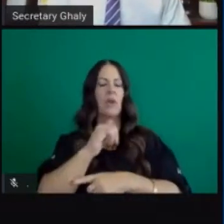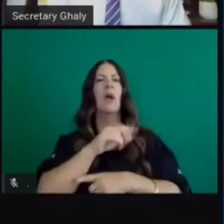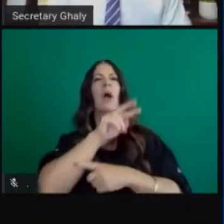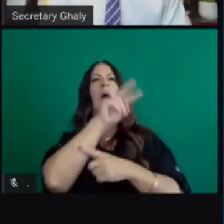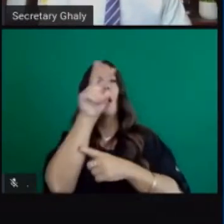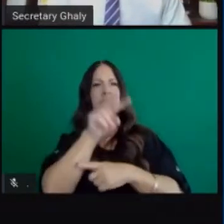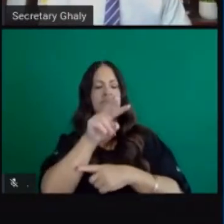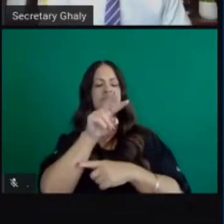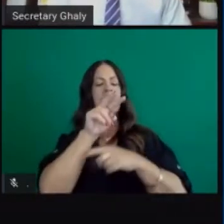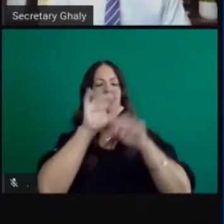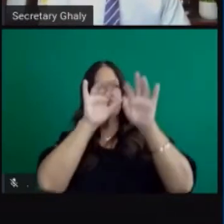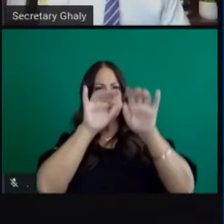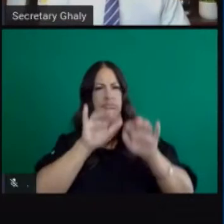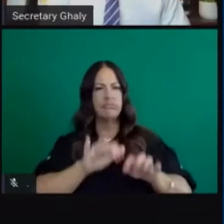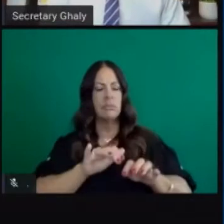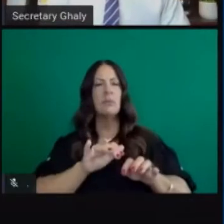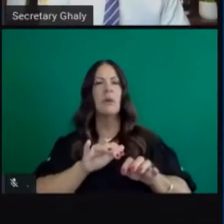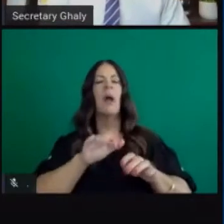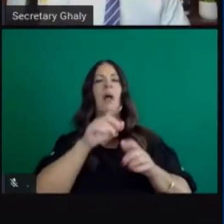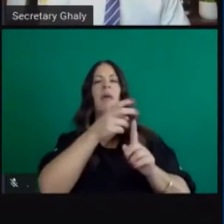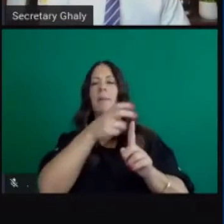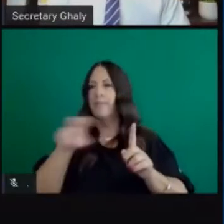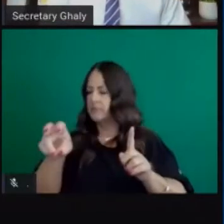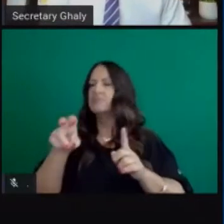online today. You can also call